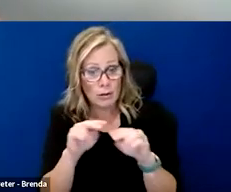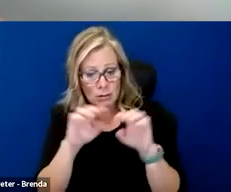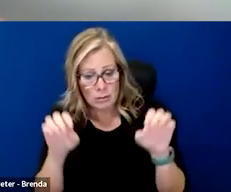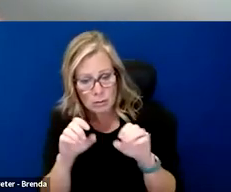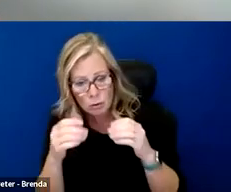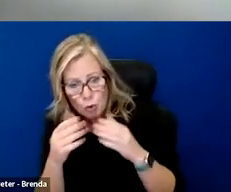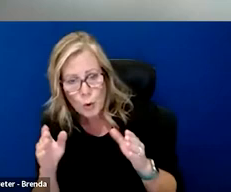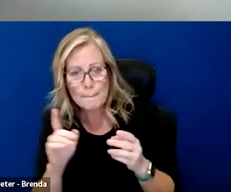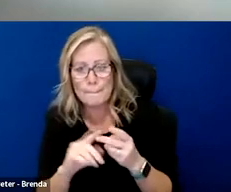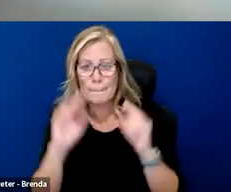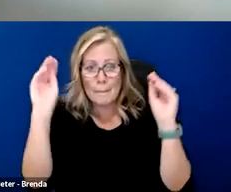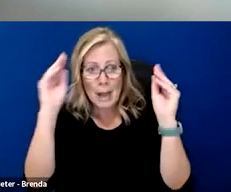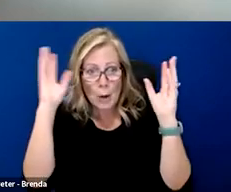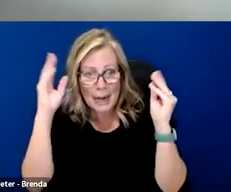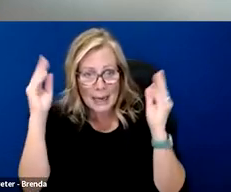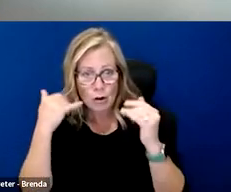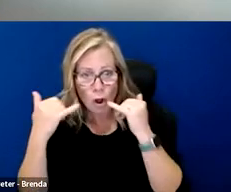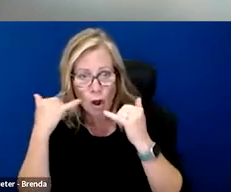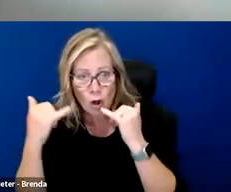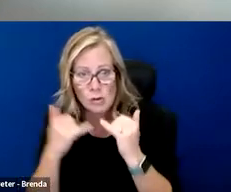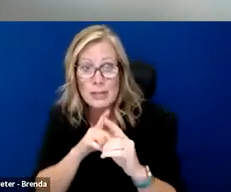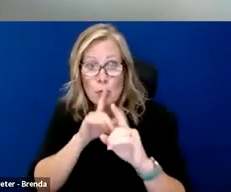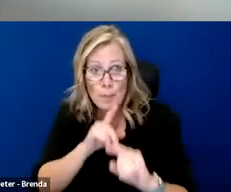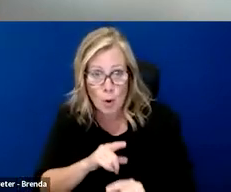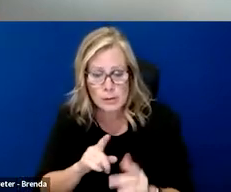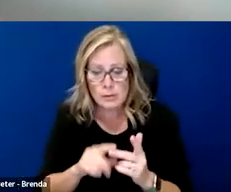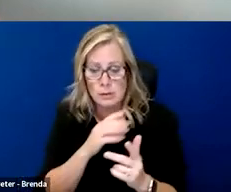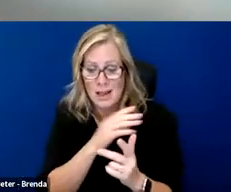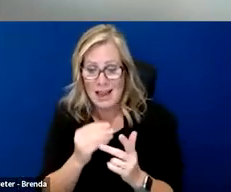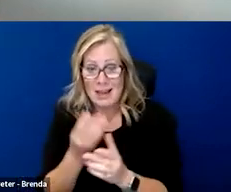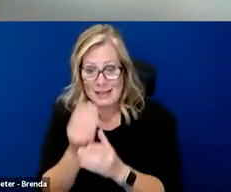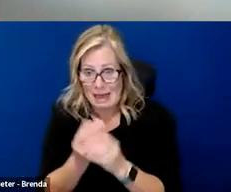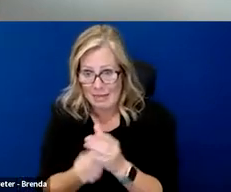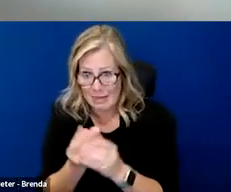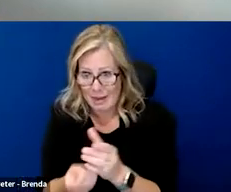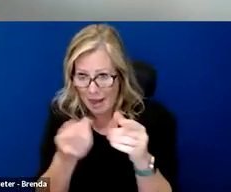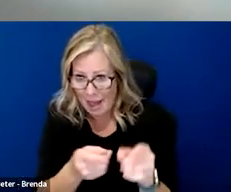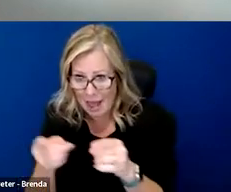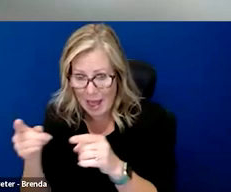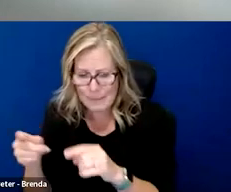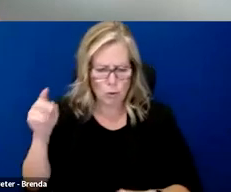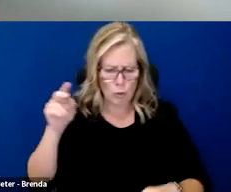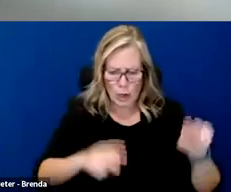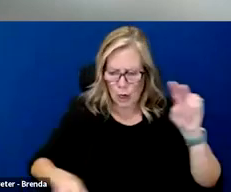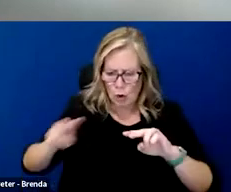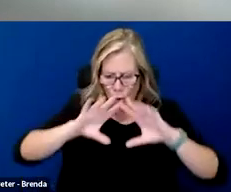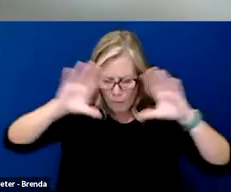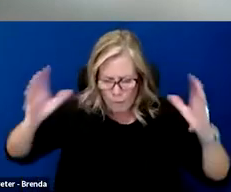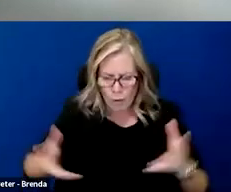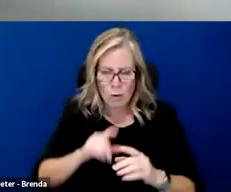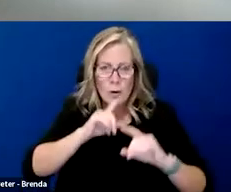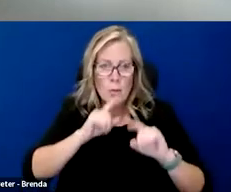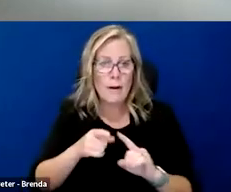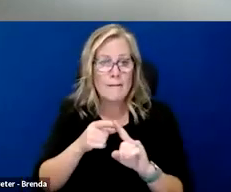the ambulance calls, and from the deaths that occurred during the heat dome, the different neighborhoods of our city in Vancouver,